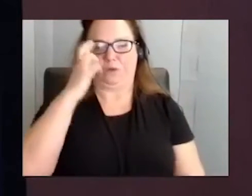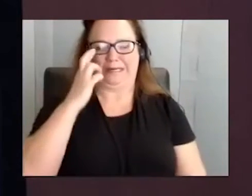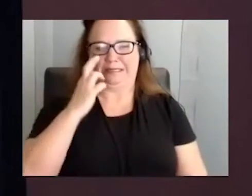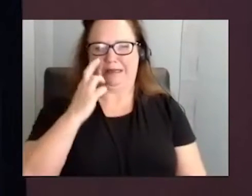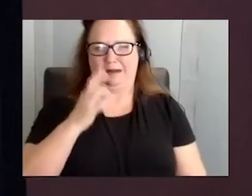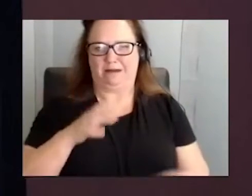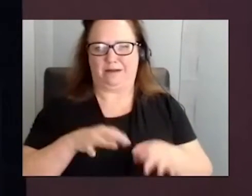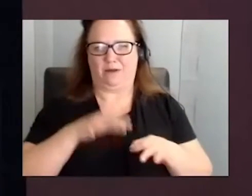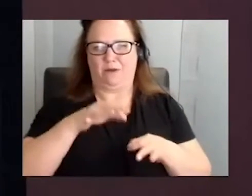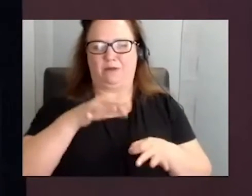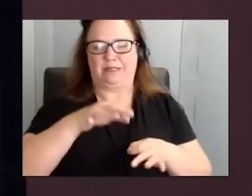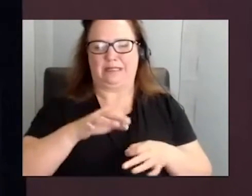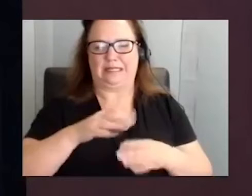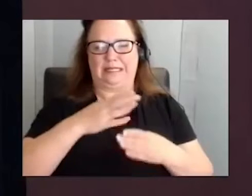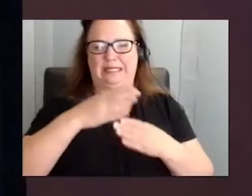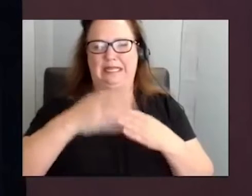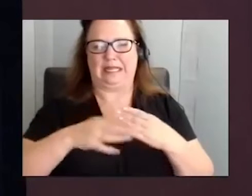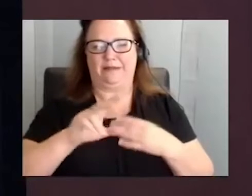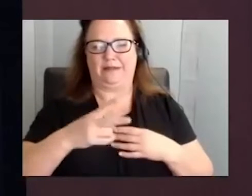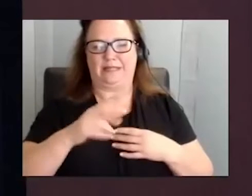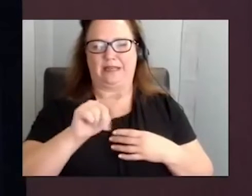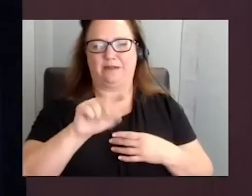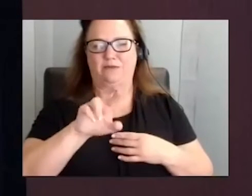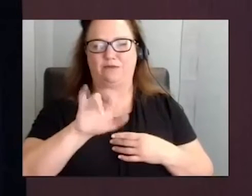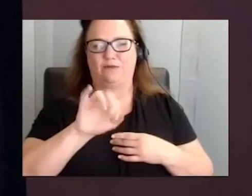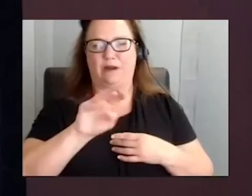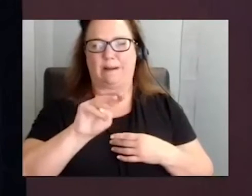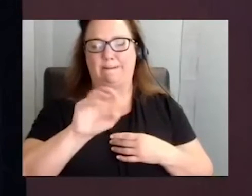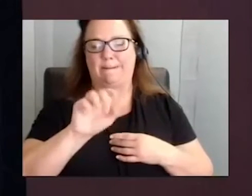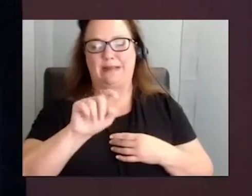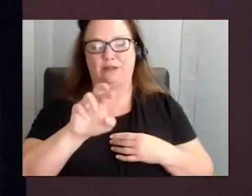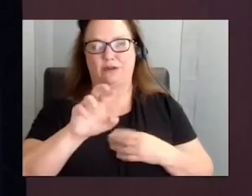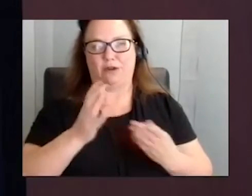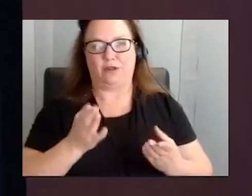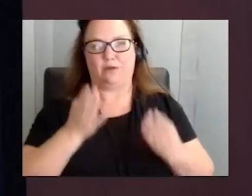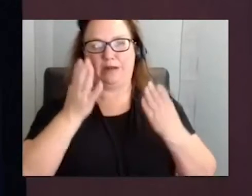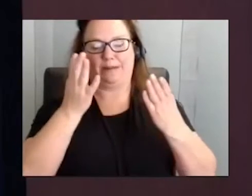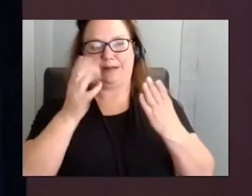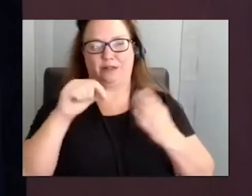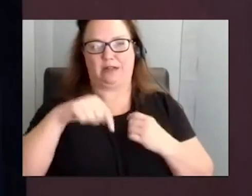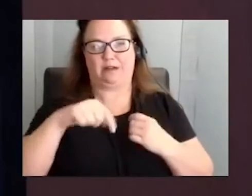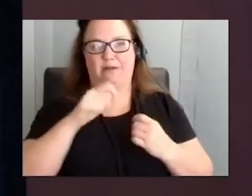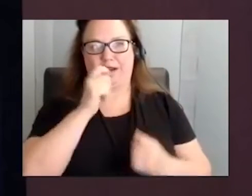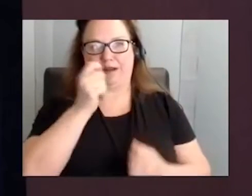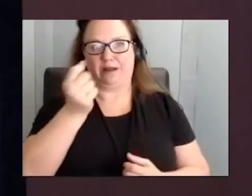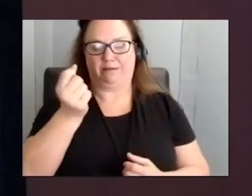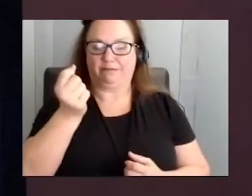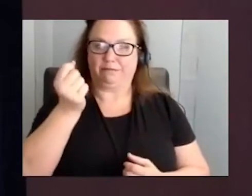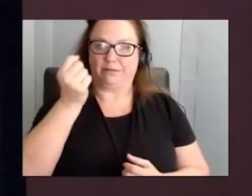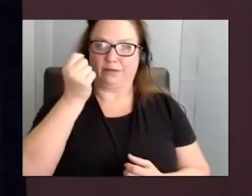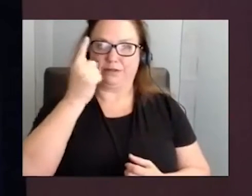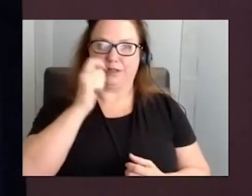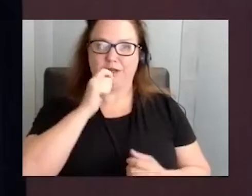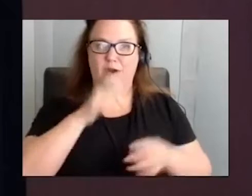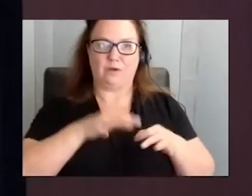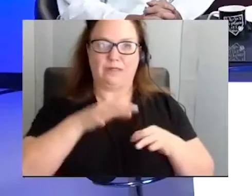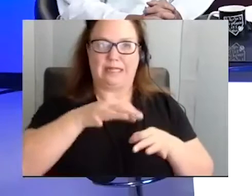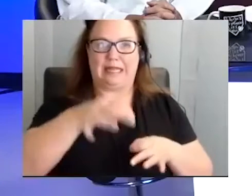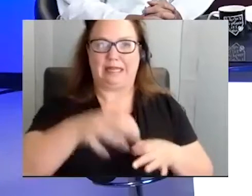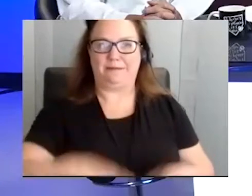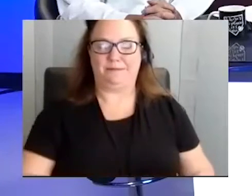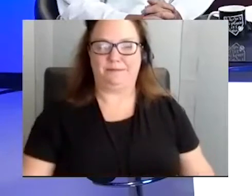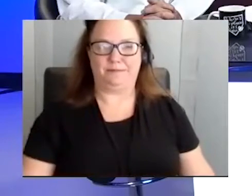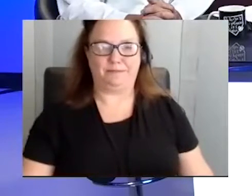end of that second trimester. So I think the recommendation from here, if I understood correctly, was just don't delay getting that vaccine. Yeah,